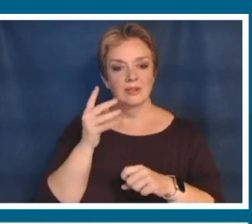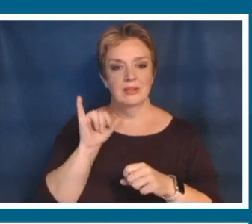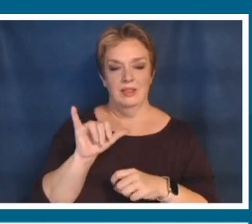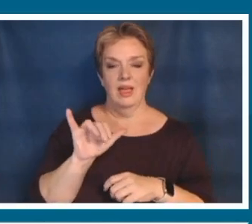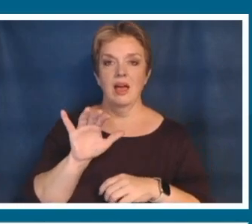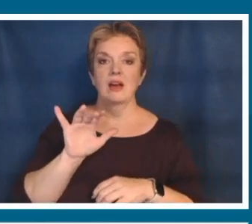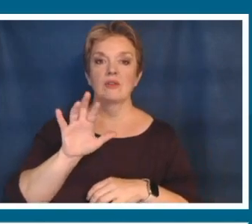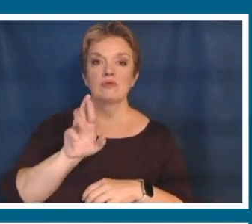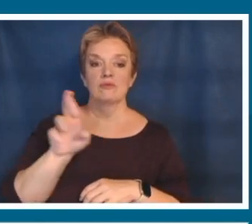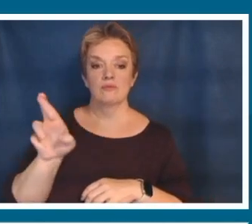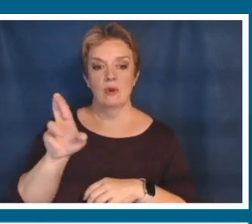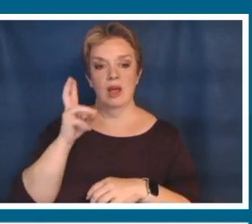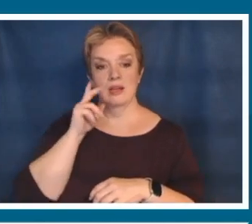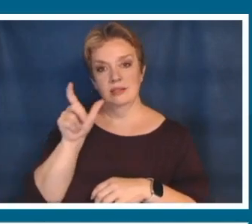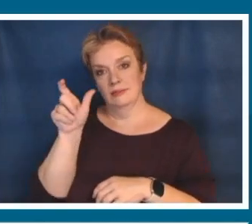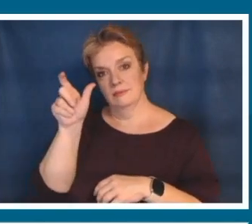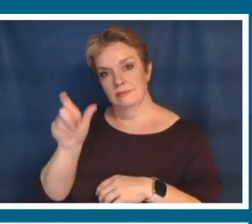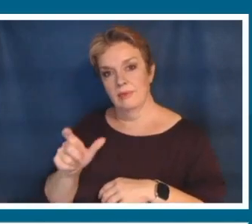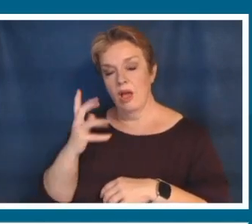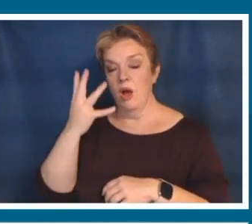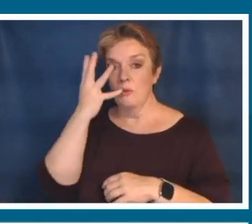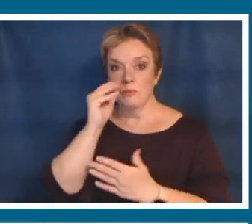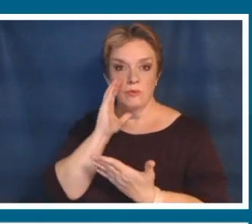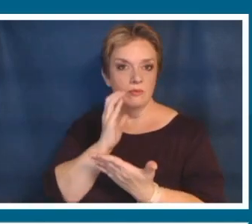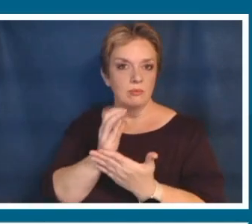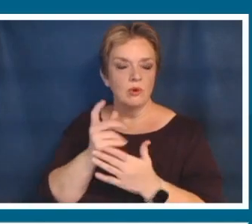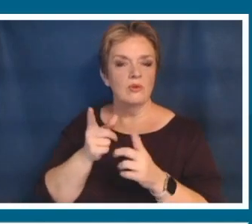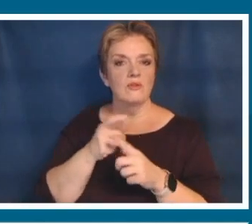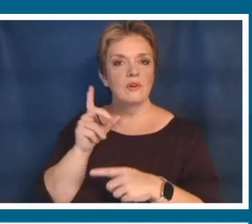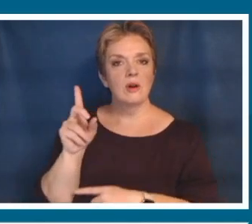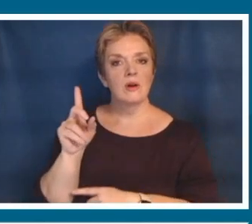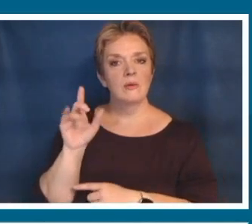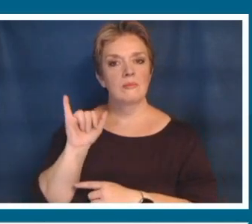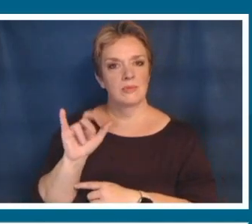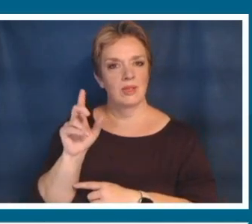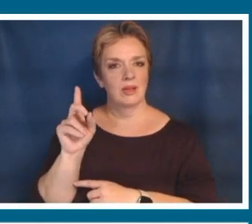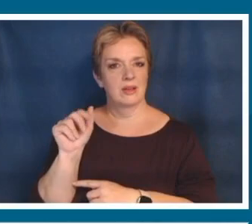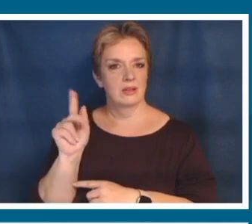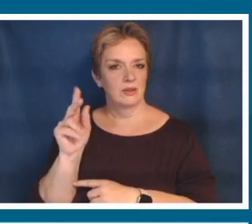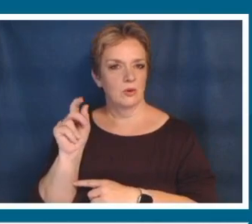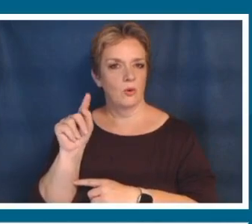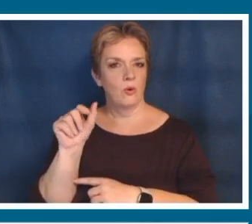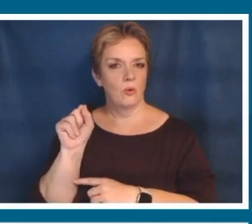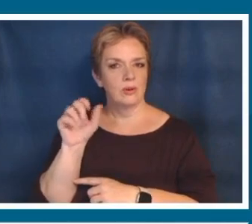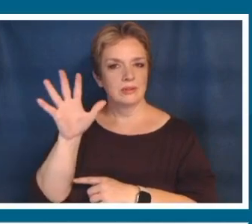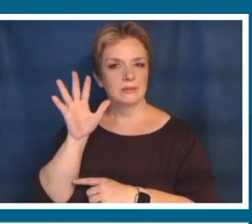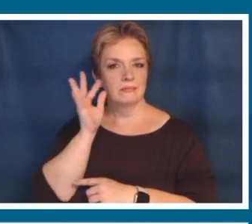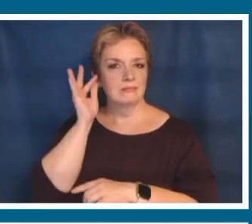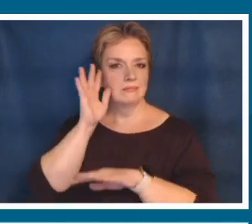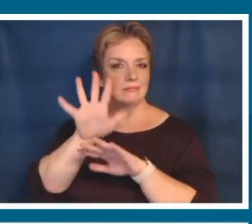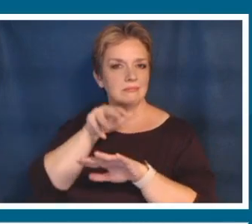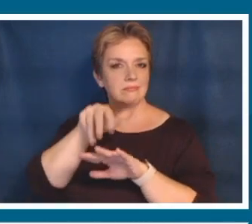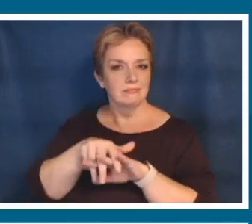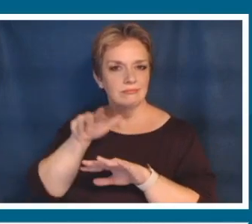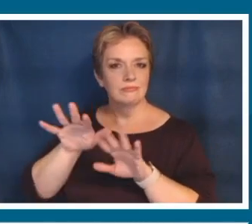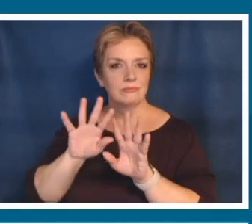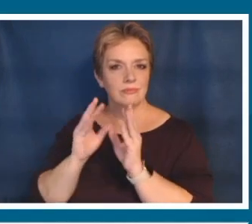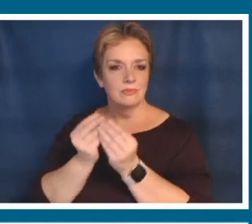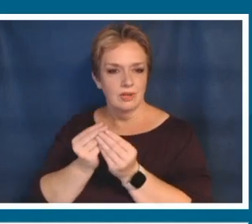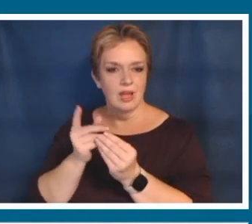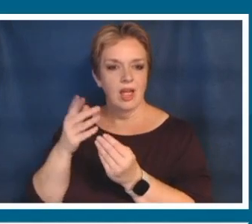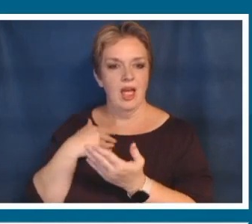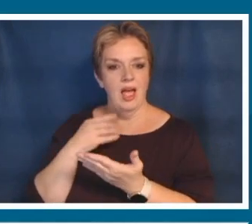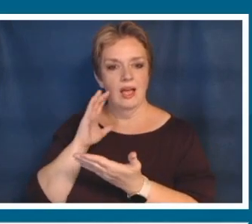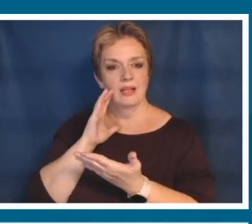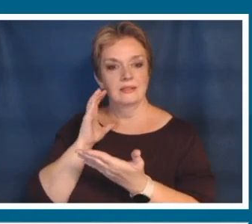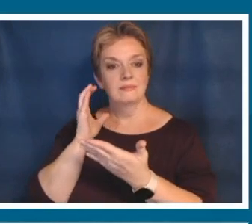talking about stay home. And it has an imagery that reflects ledger art